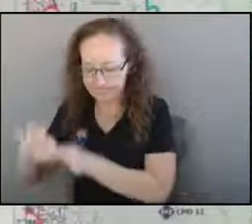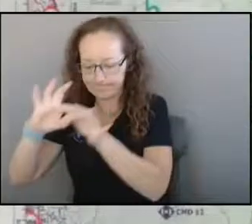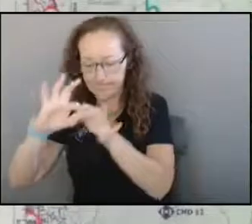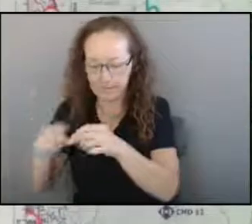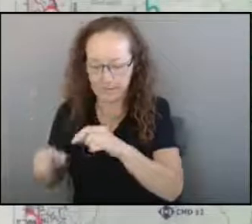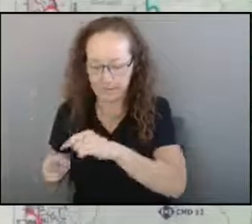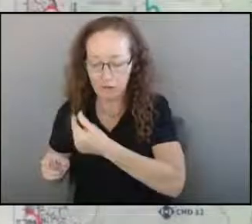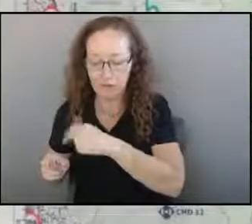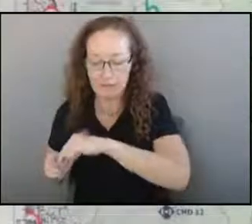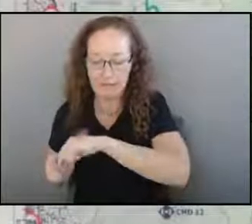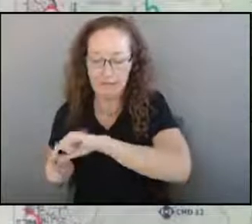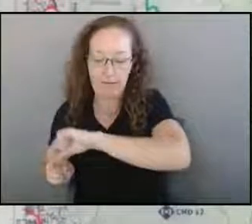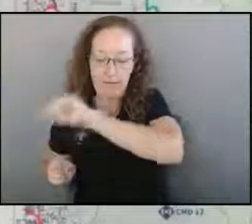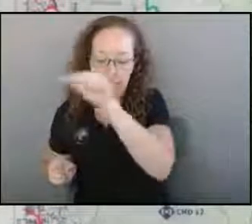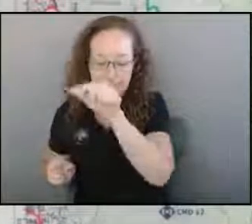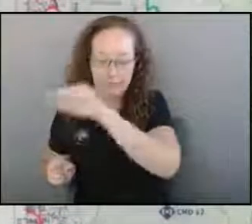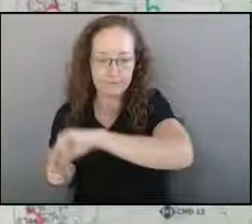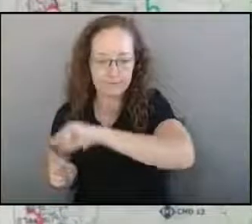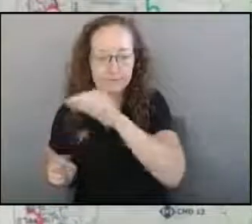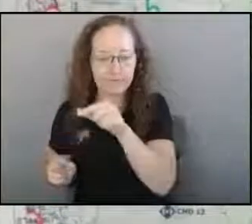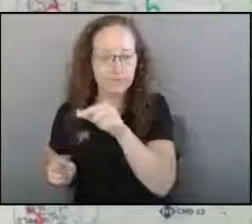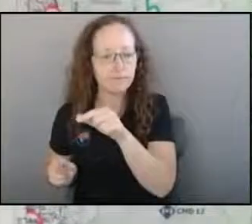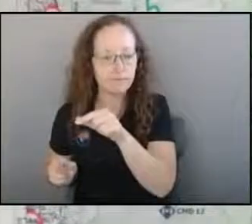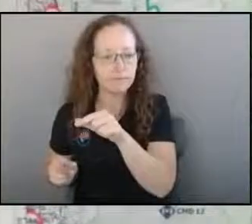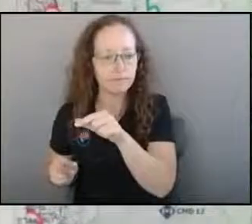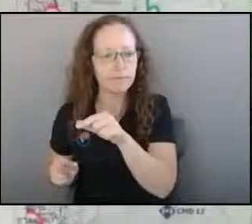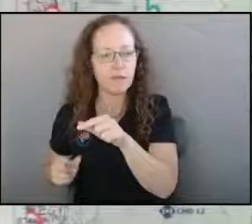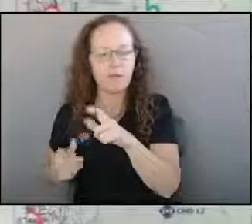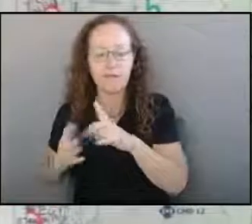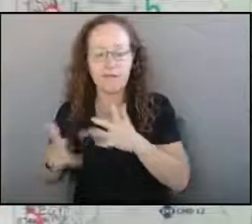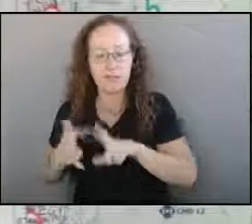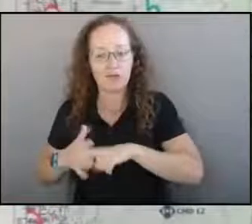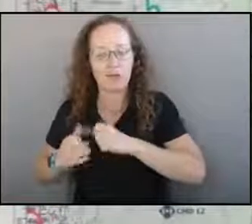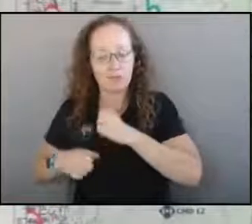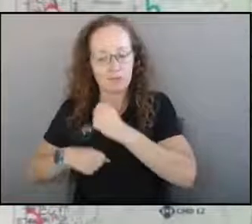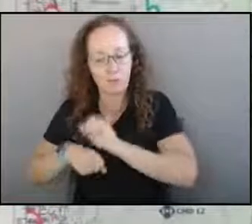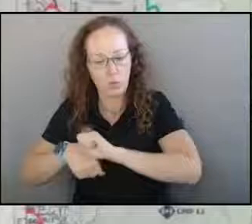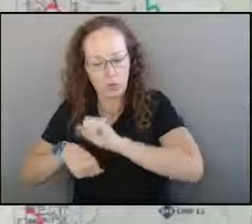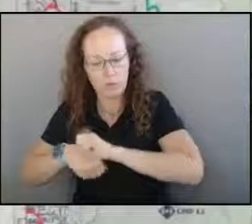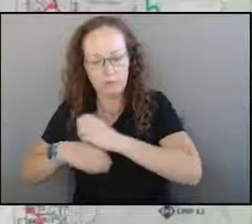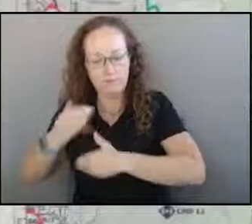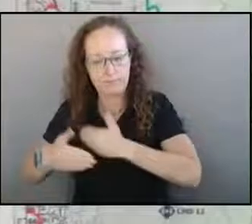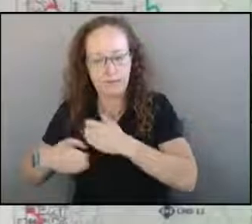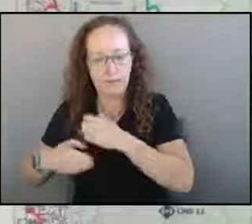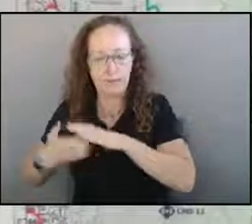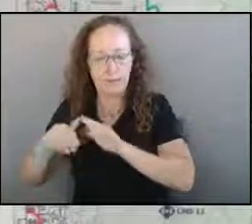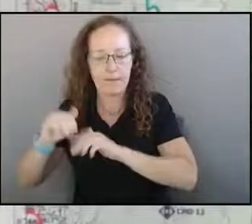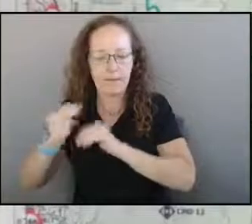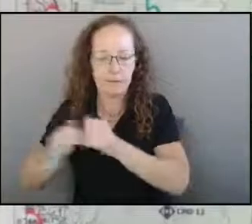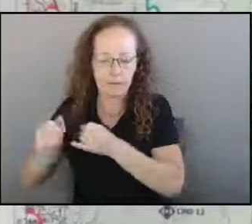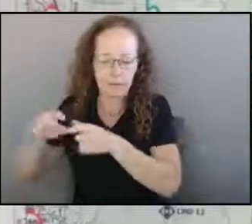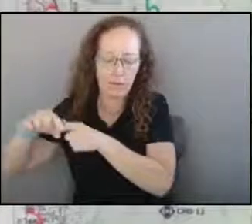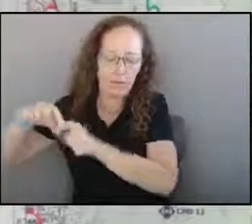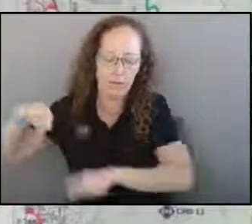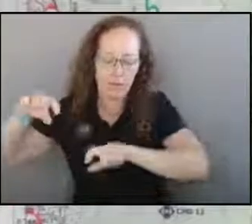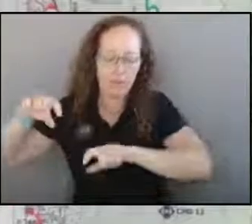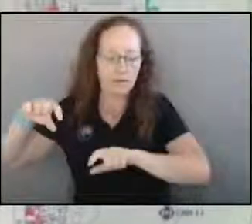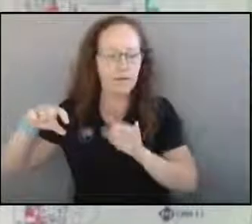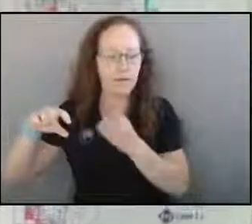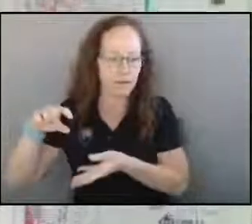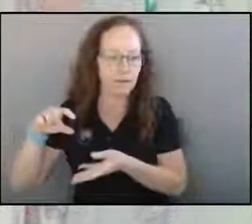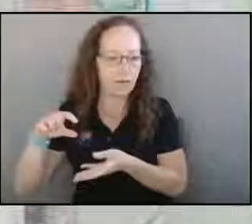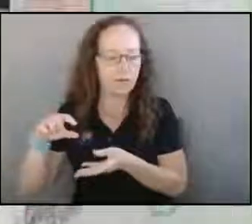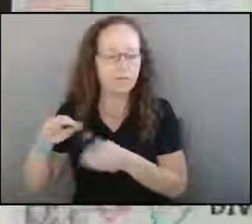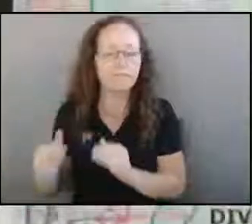that and prepare that as a line to kind of get around what came out yesterday. Moving up a little bit further